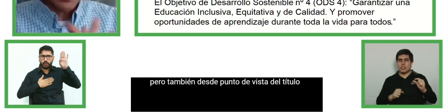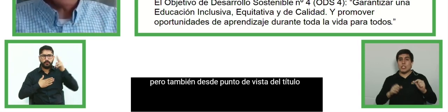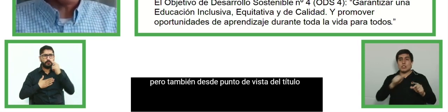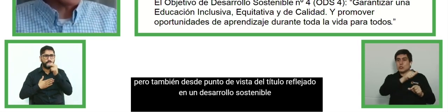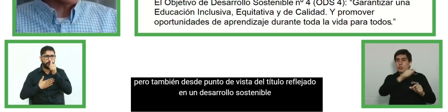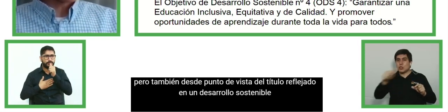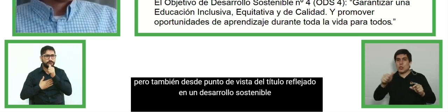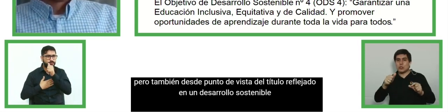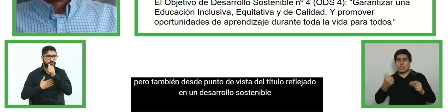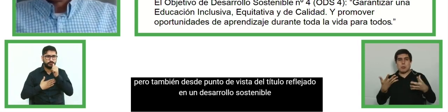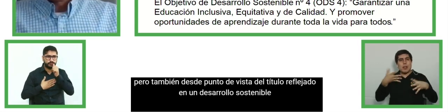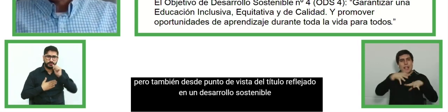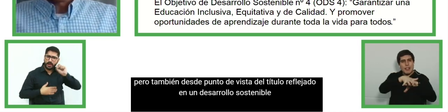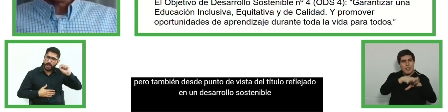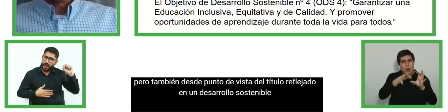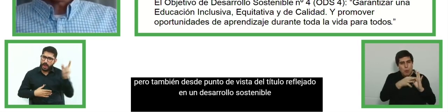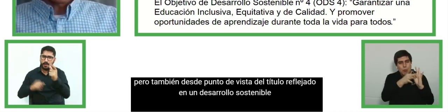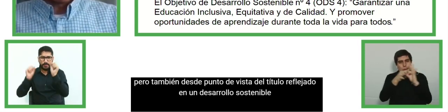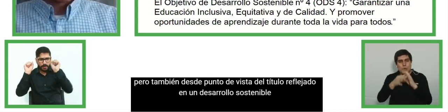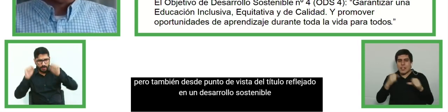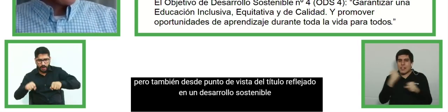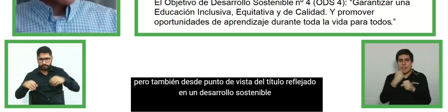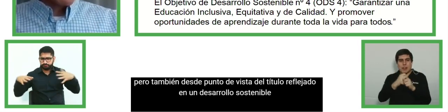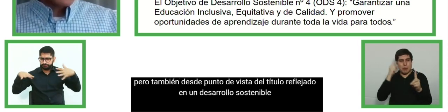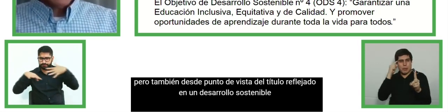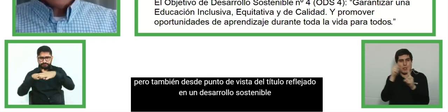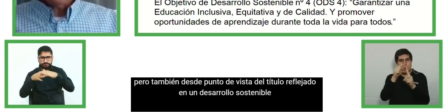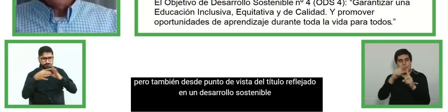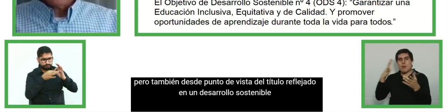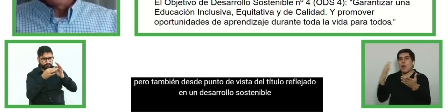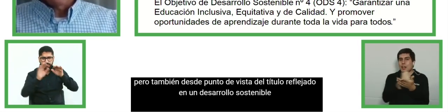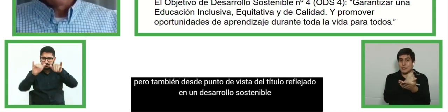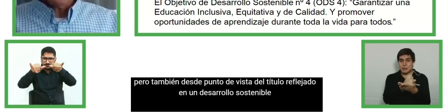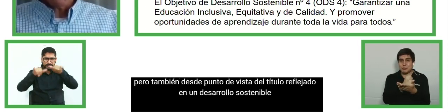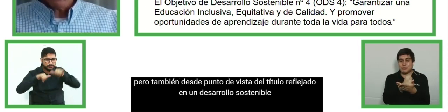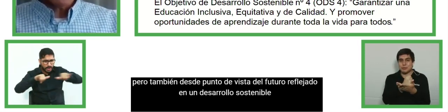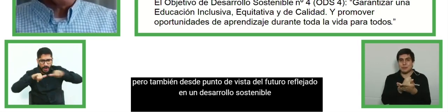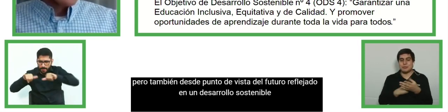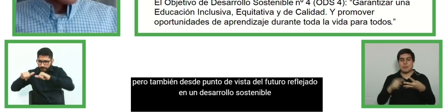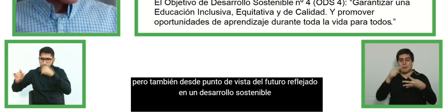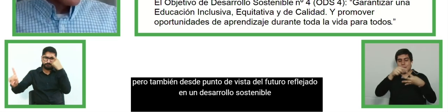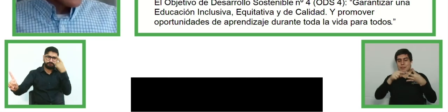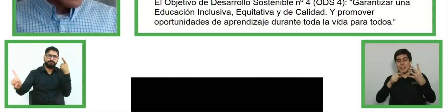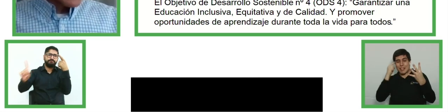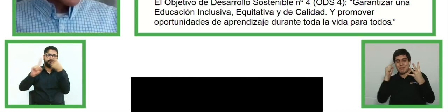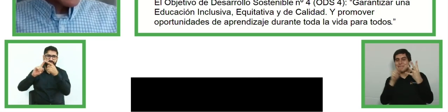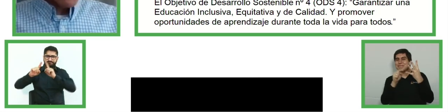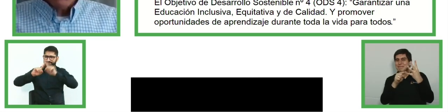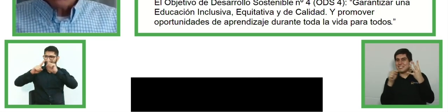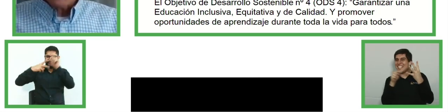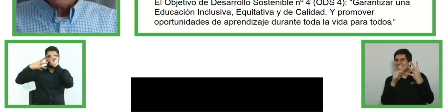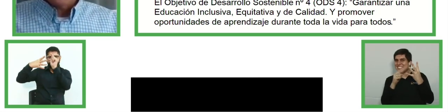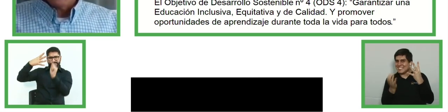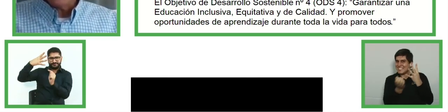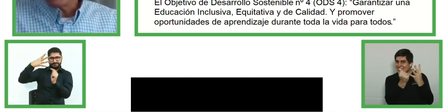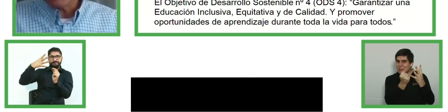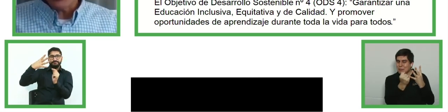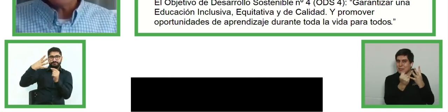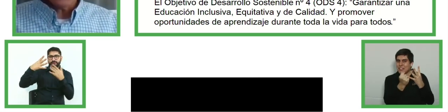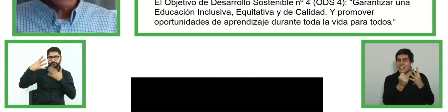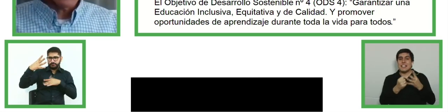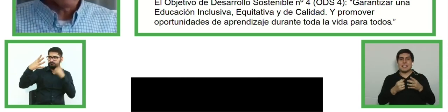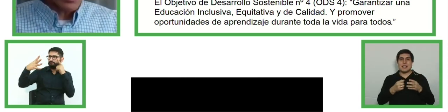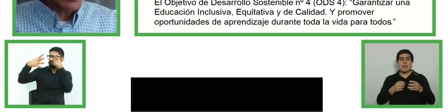work for. So the objective goal number 4, guaranteeing